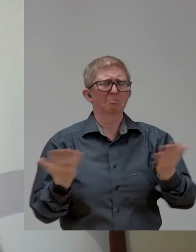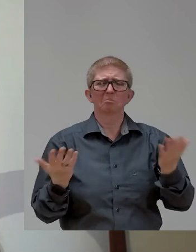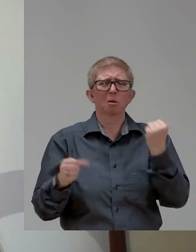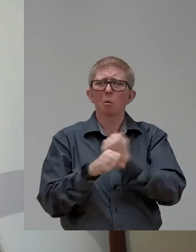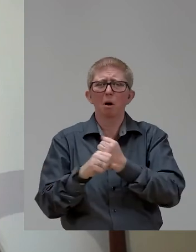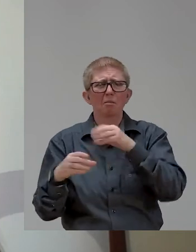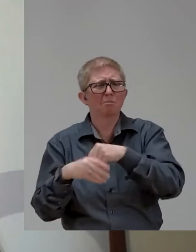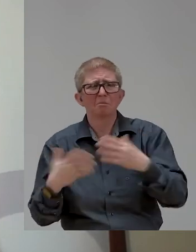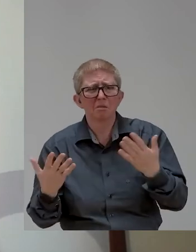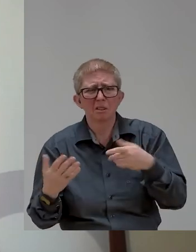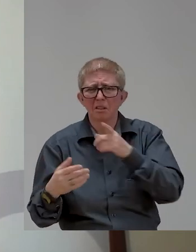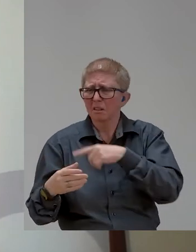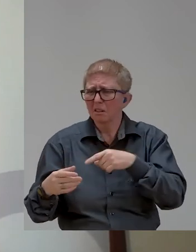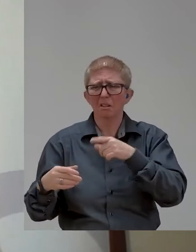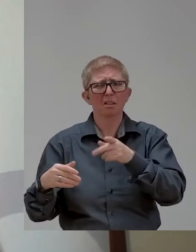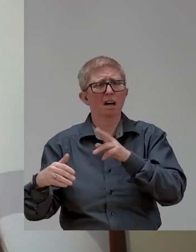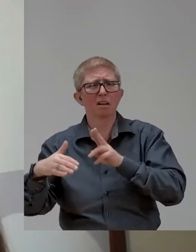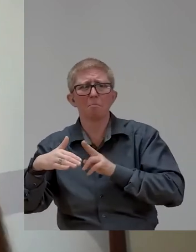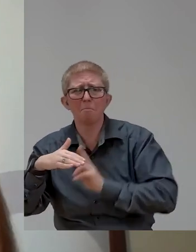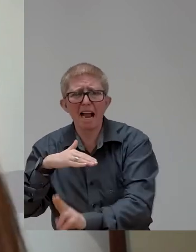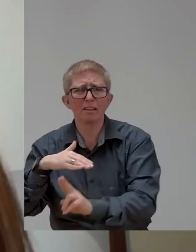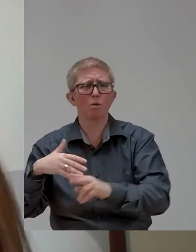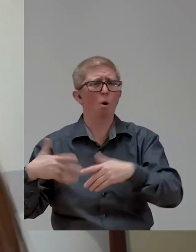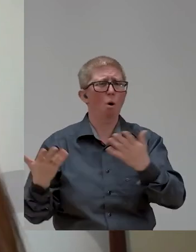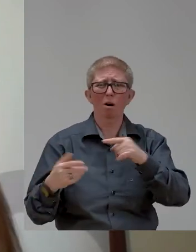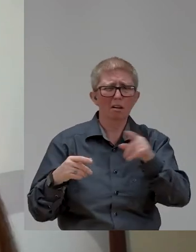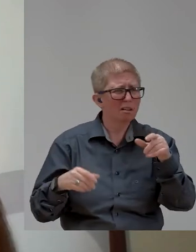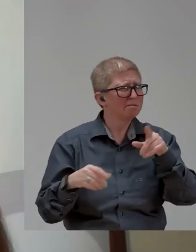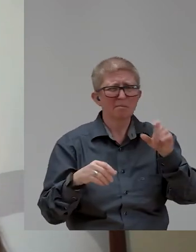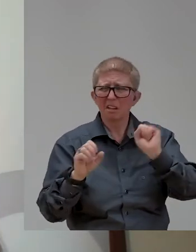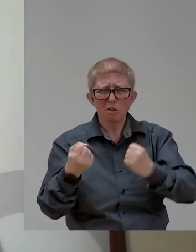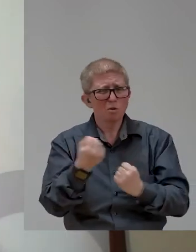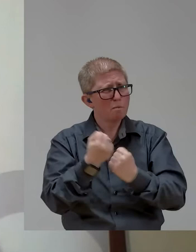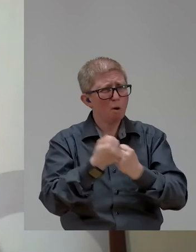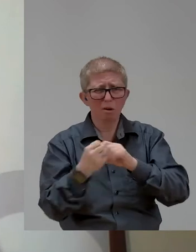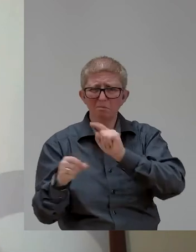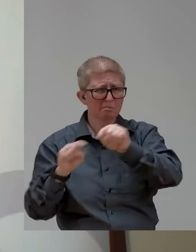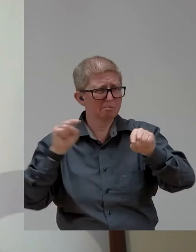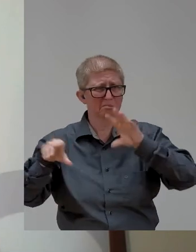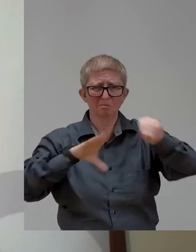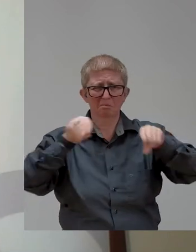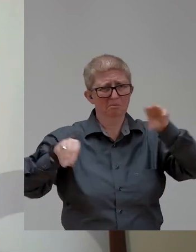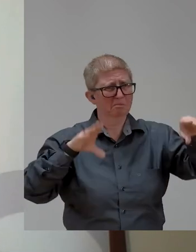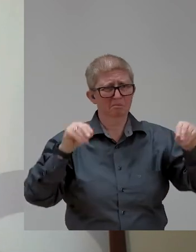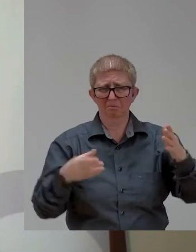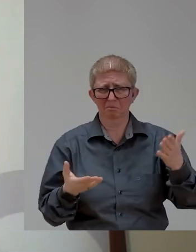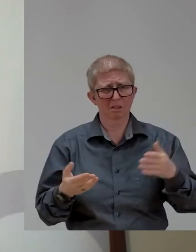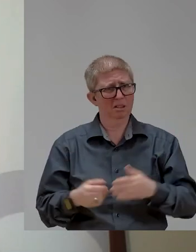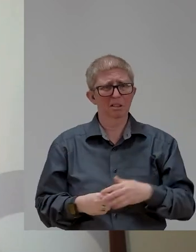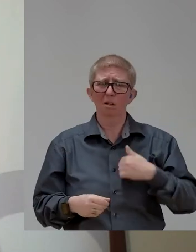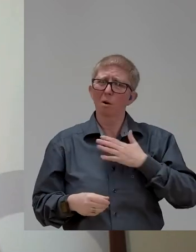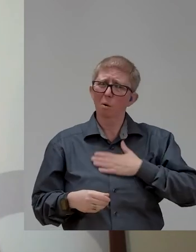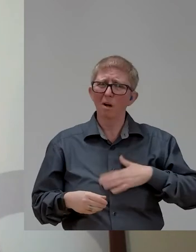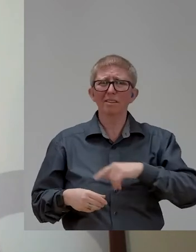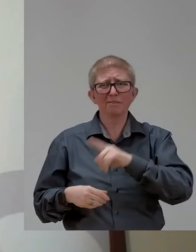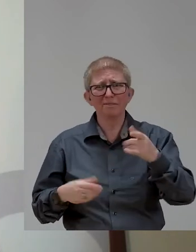support. Therefore, I would like to take the opportunity to congratulate each and every one of the Zero Project Awardees